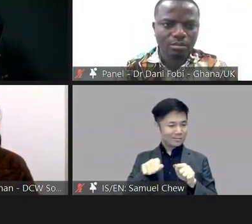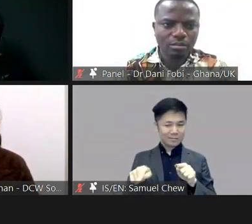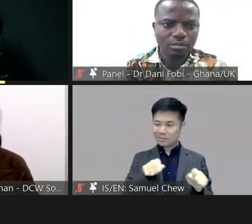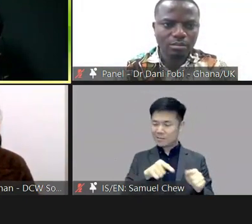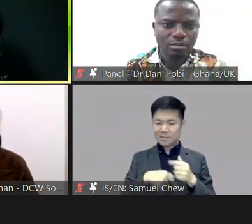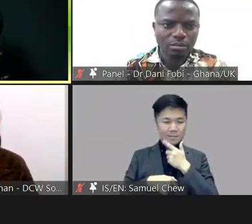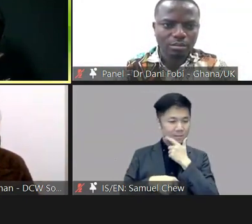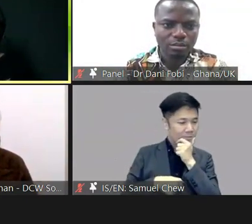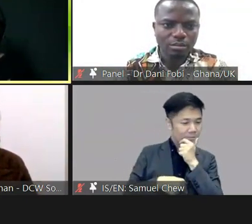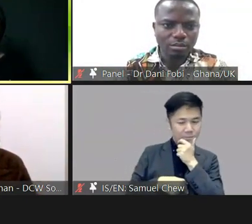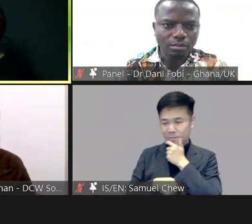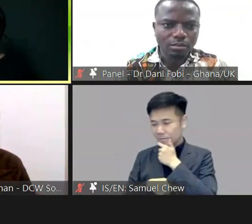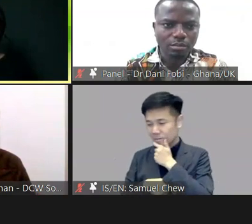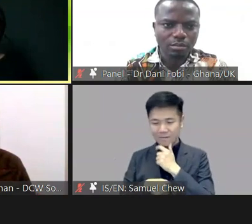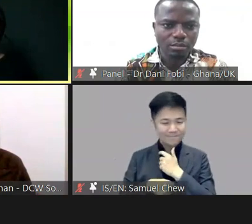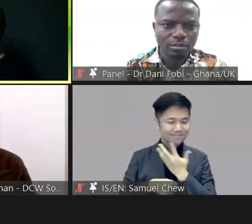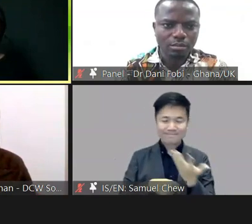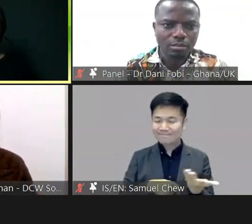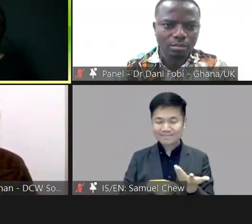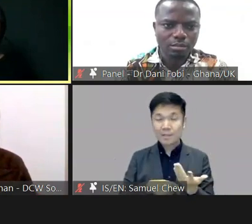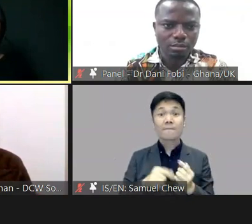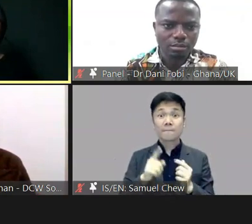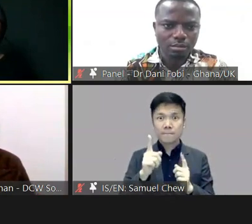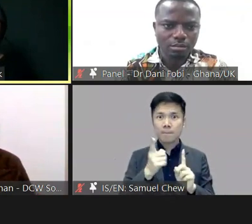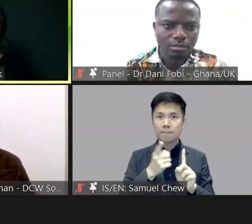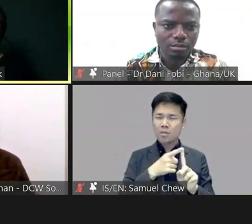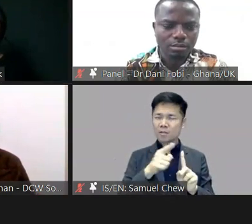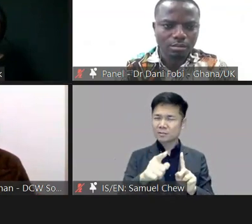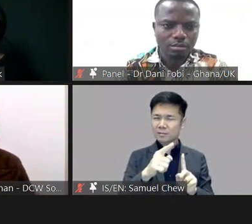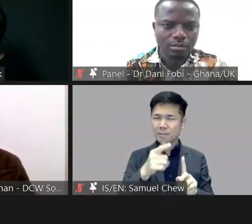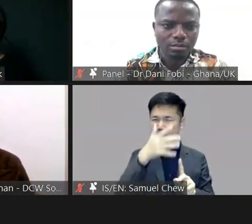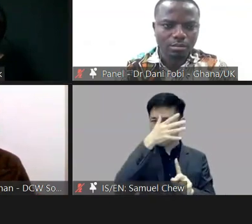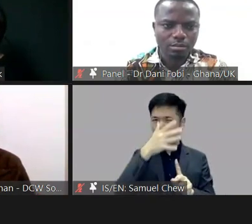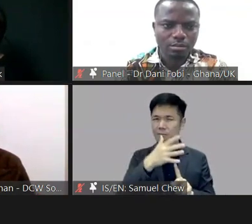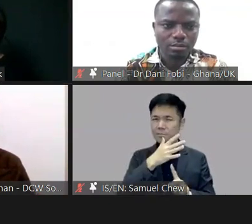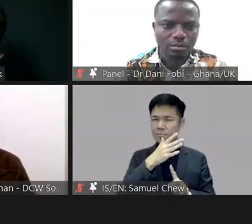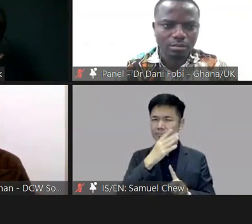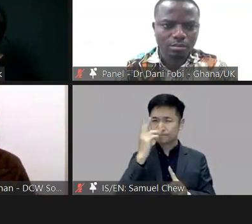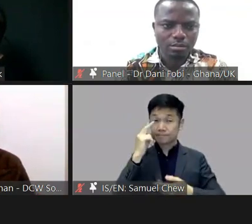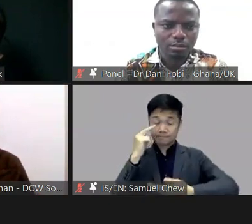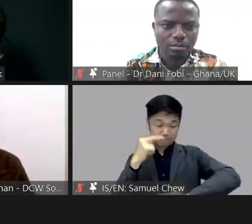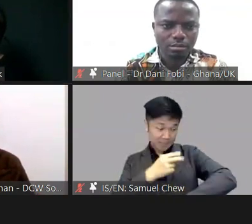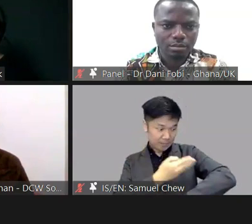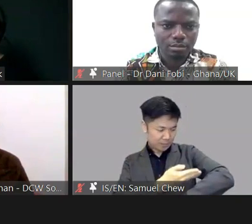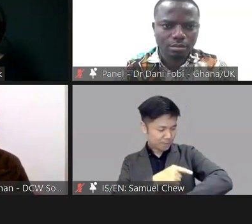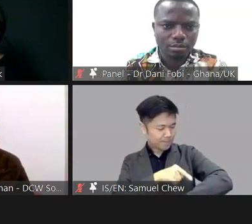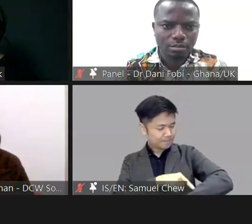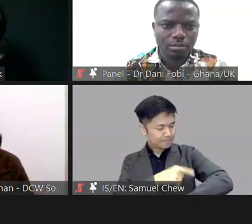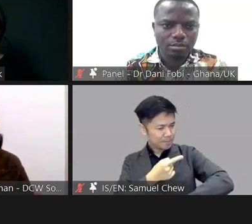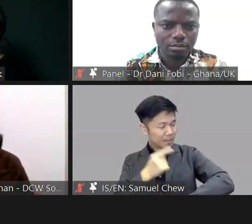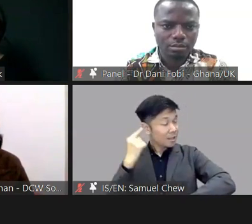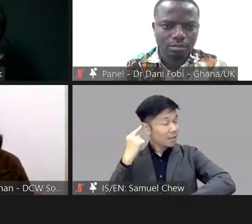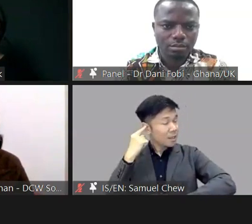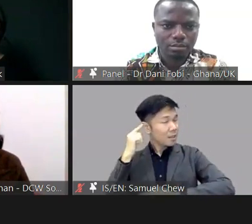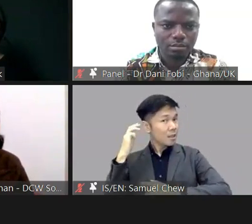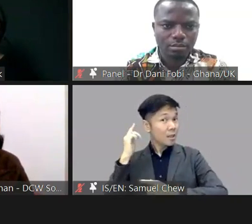child and identify their potential, and also identify their level of hearing loss. If a